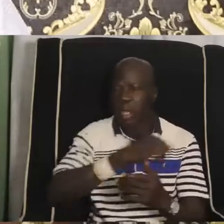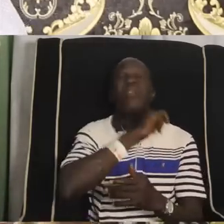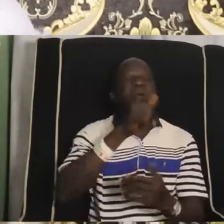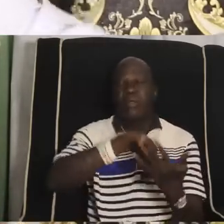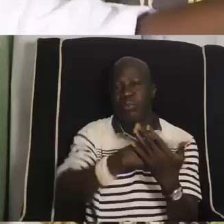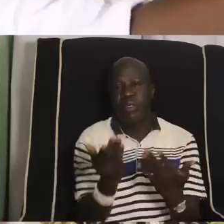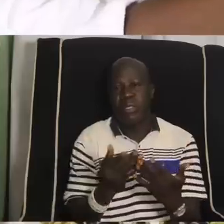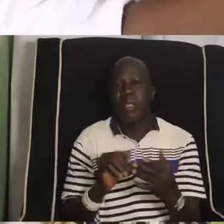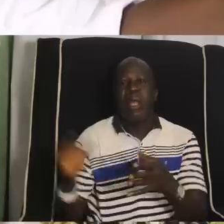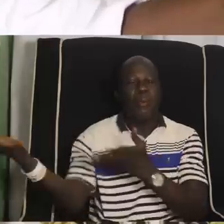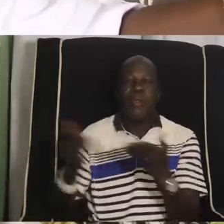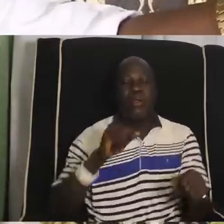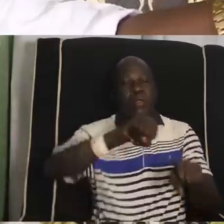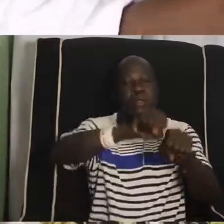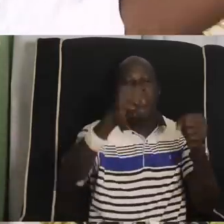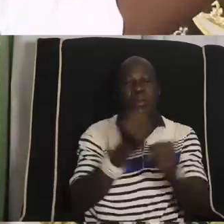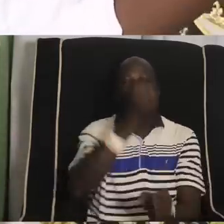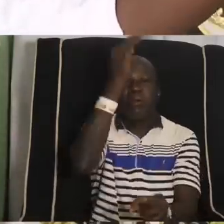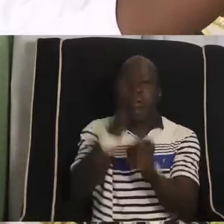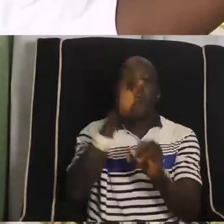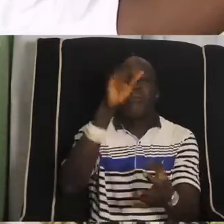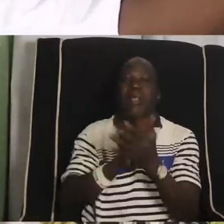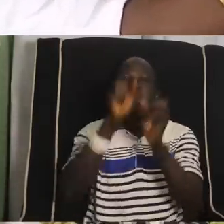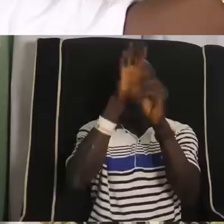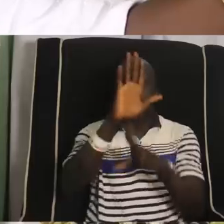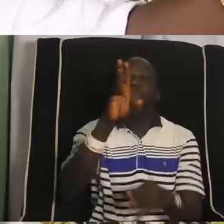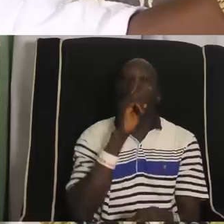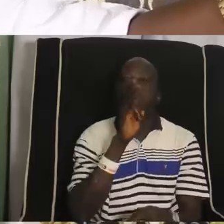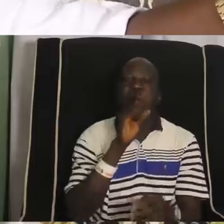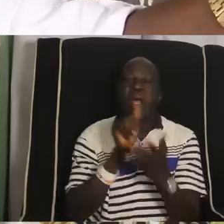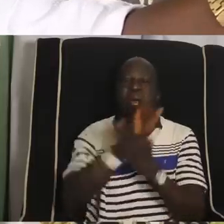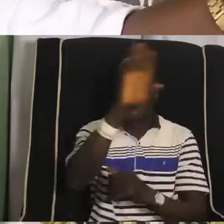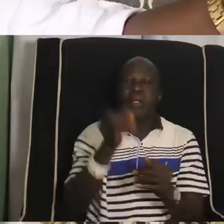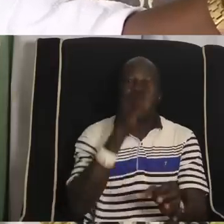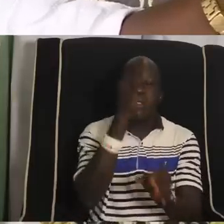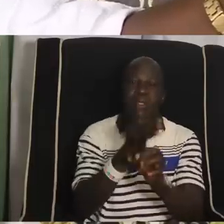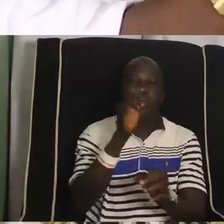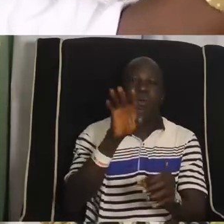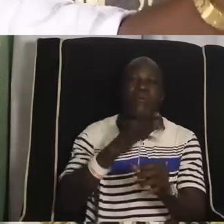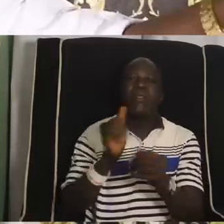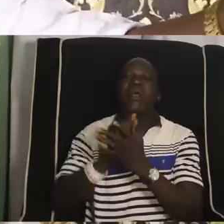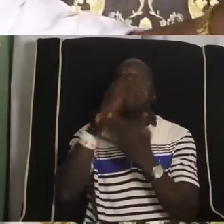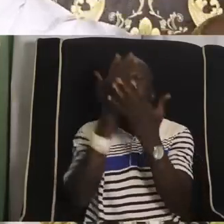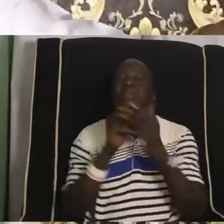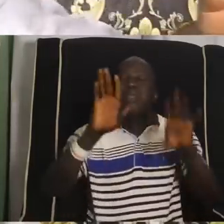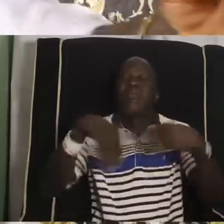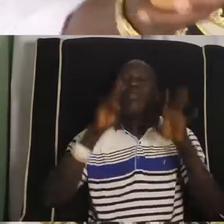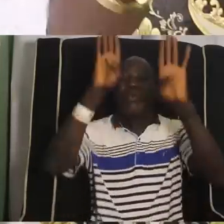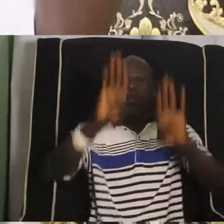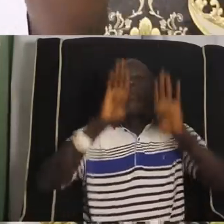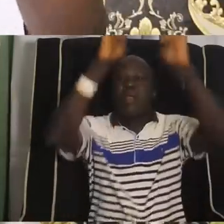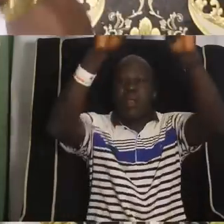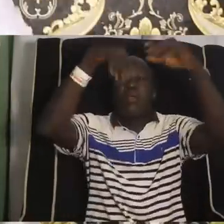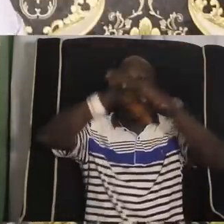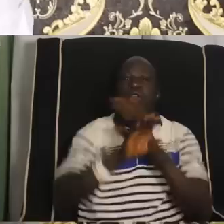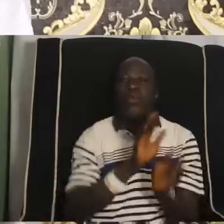I will not miss. Jesus bi apere abo je yase. Bring down your symbol. Ma bless o mi. I'll bless you. Ti apere babo. And your symbol of me. Ko Jesus yo de fun oni yanu. Ah, Jesus ori